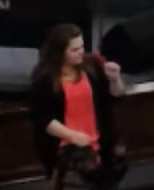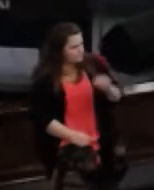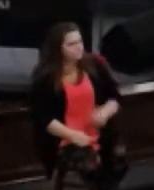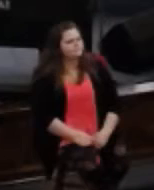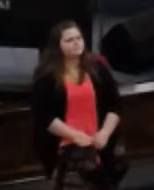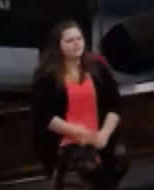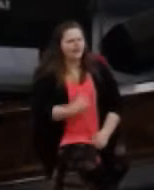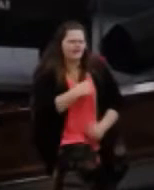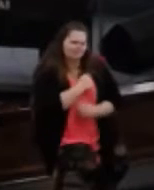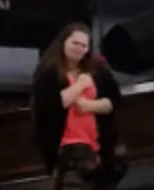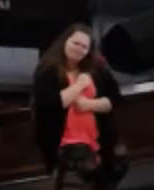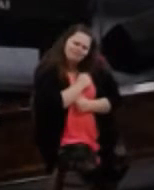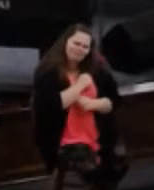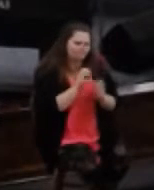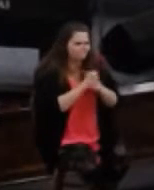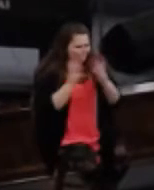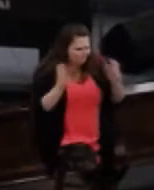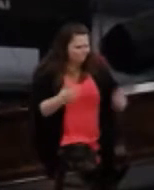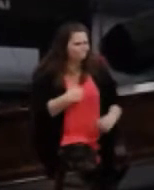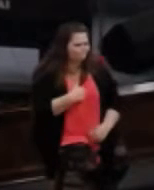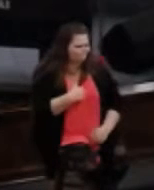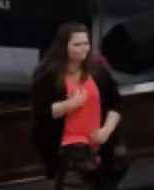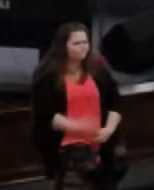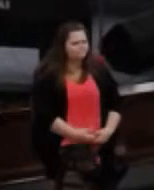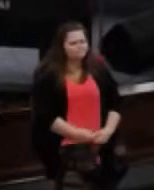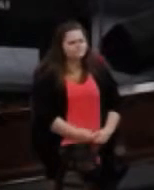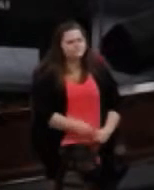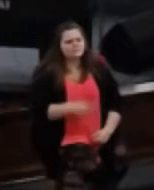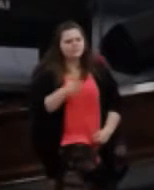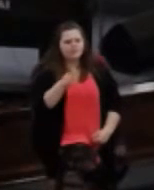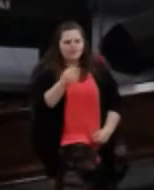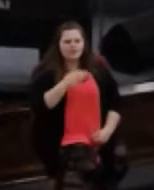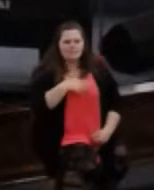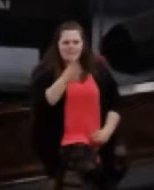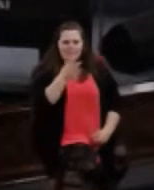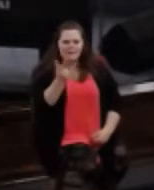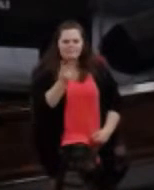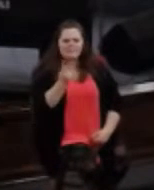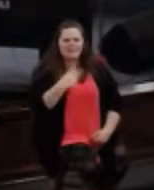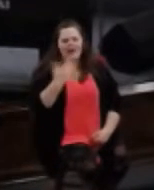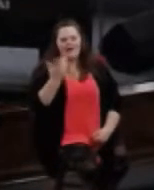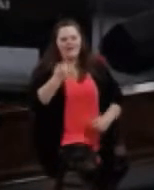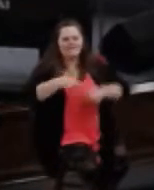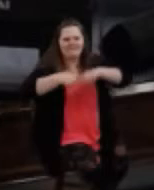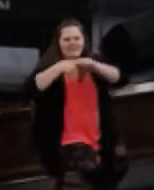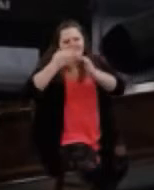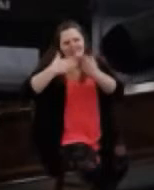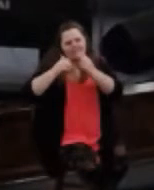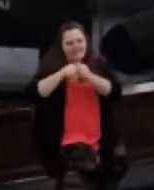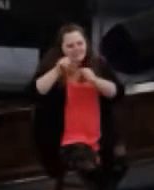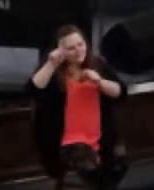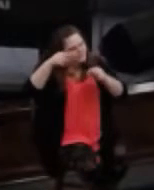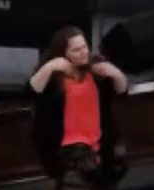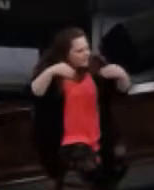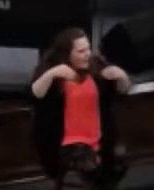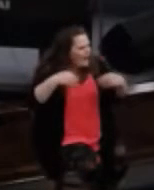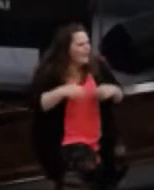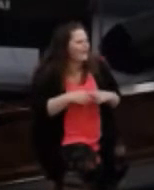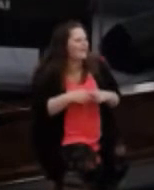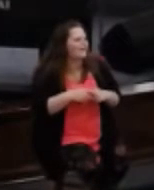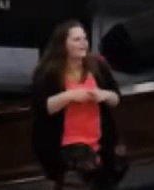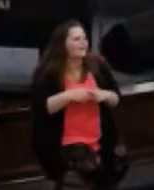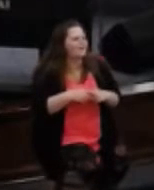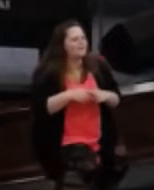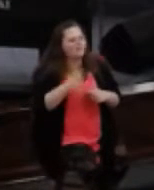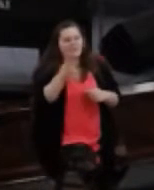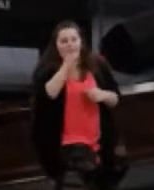I loved her a lot. Her and my mom used to hang out with them and go shopping, and my grandma would buy me all